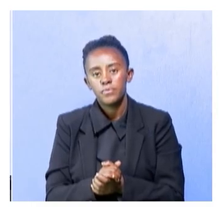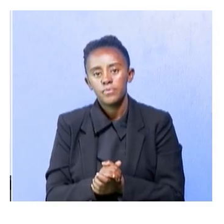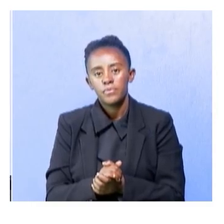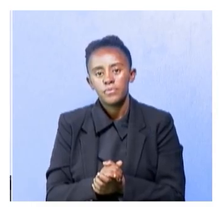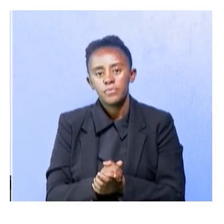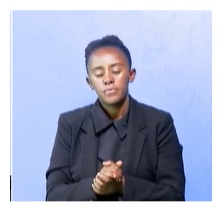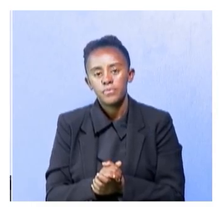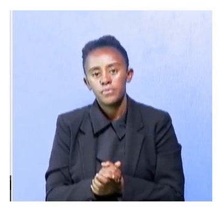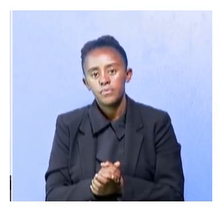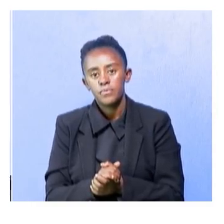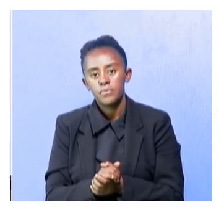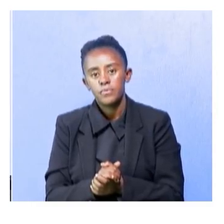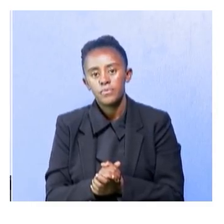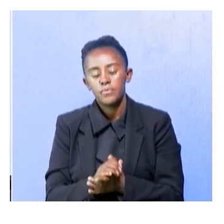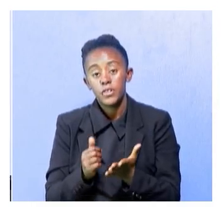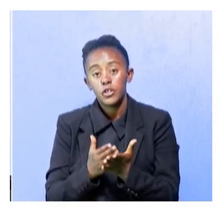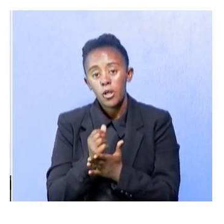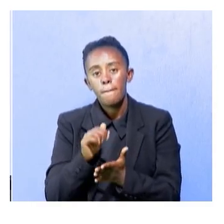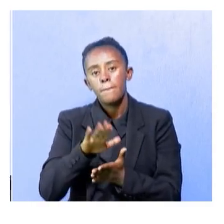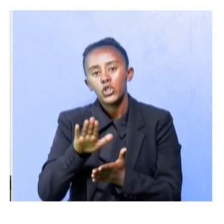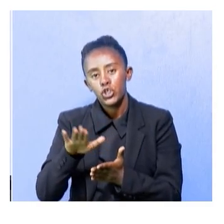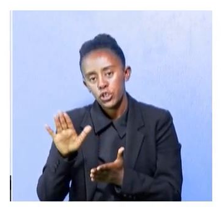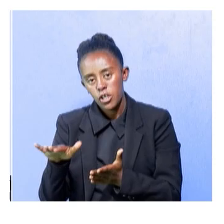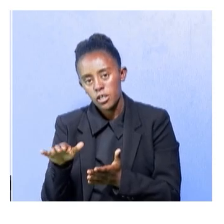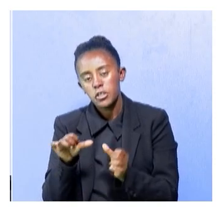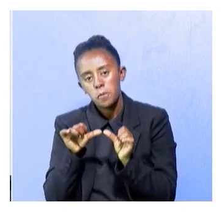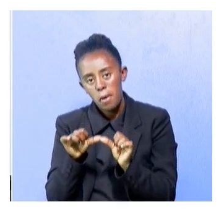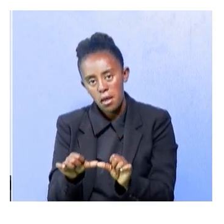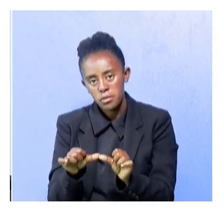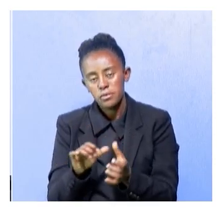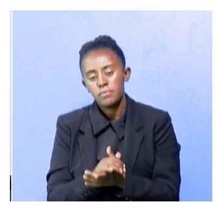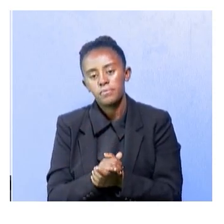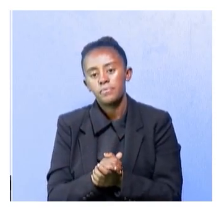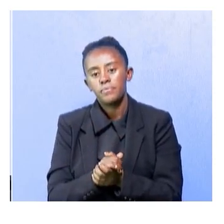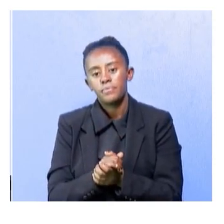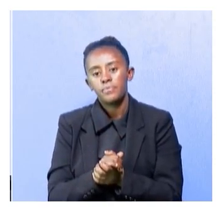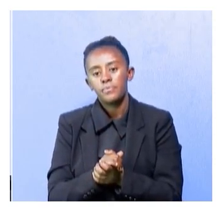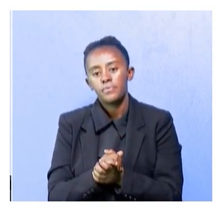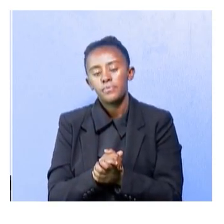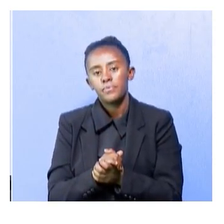spend